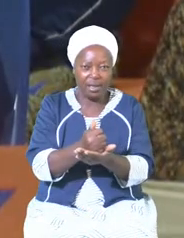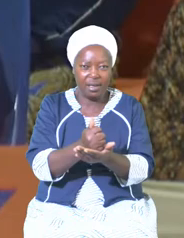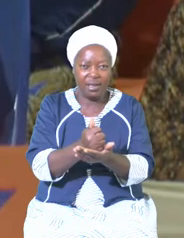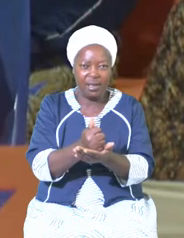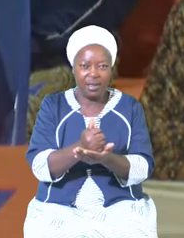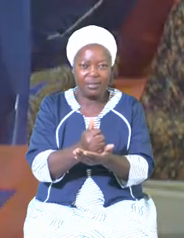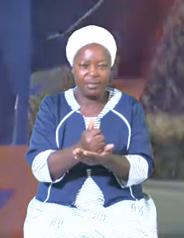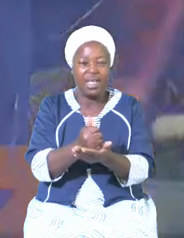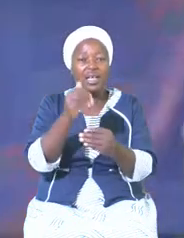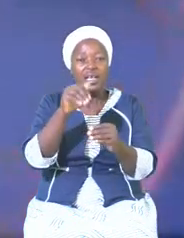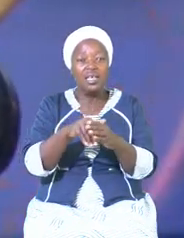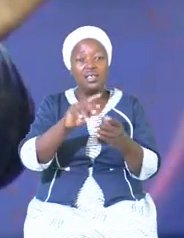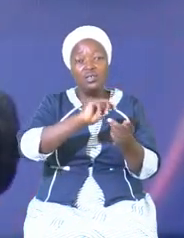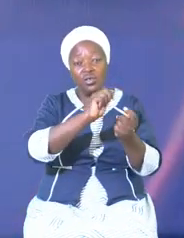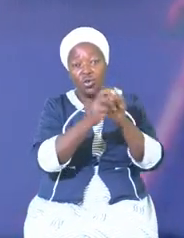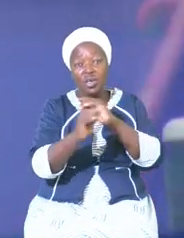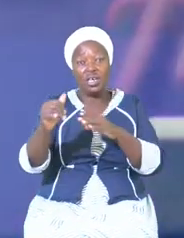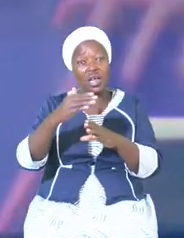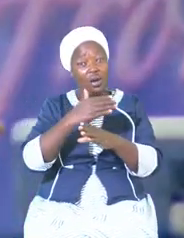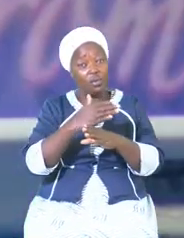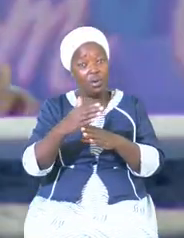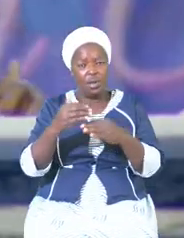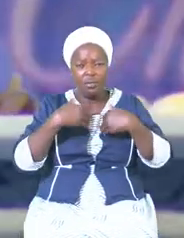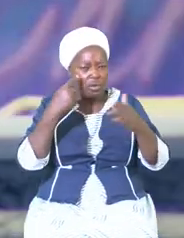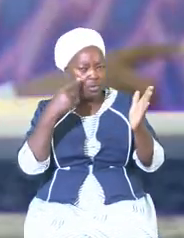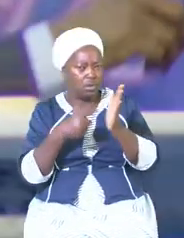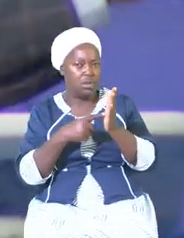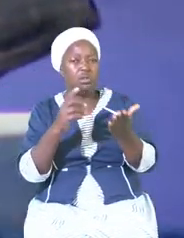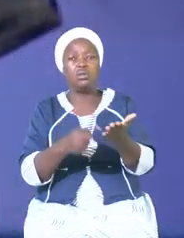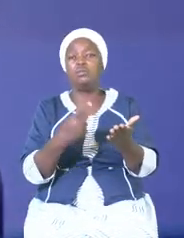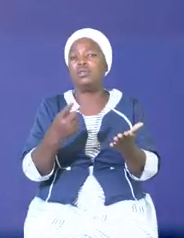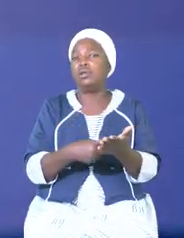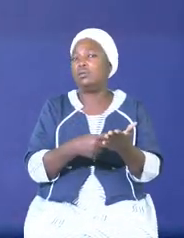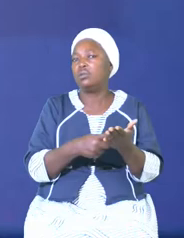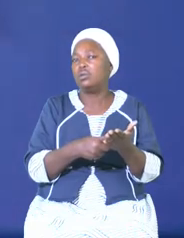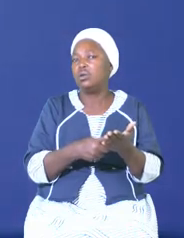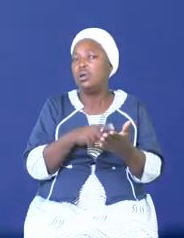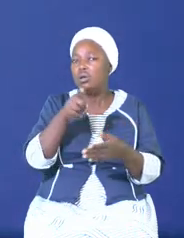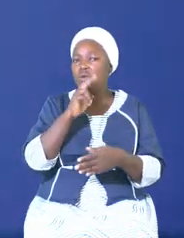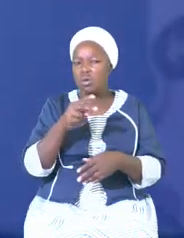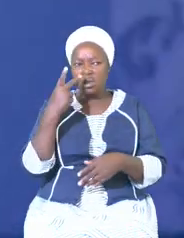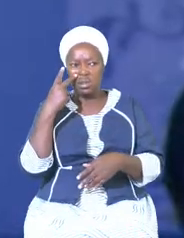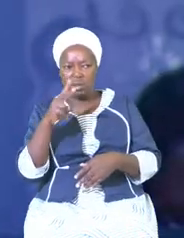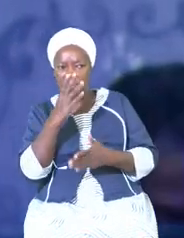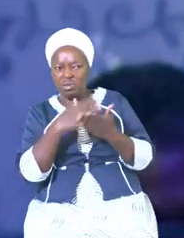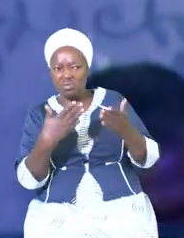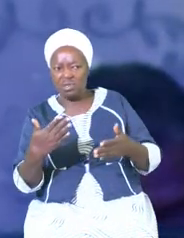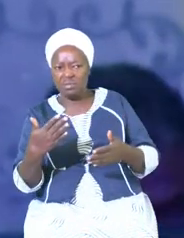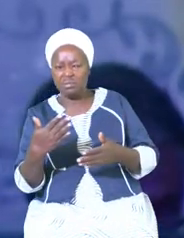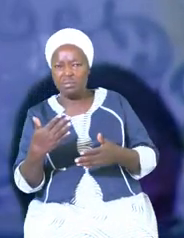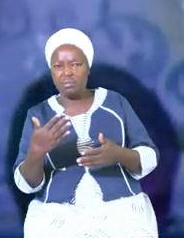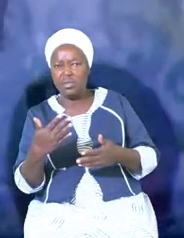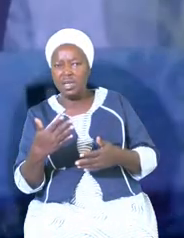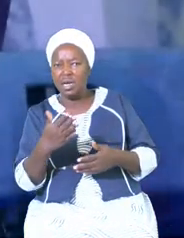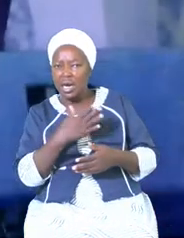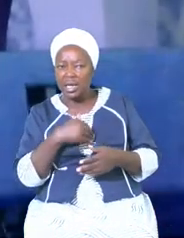turning away, have you noticed sometimes you're looking at something and at the